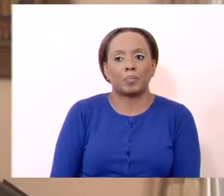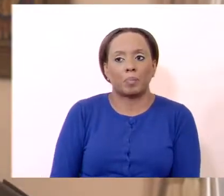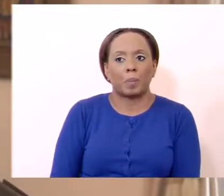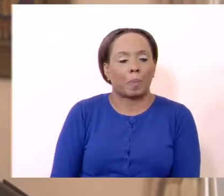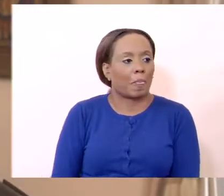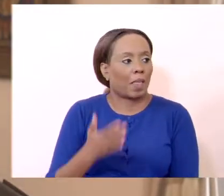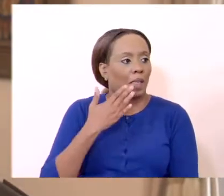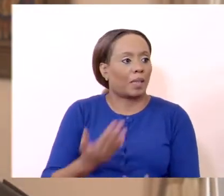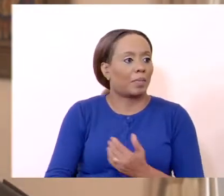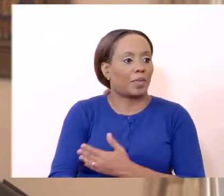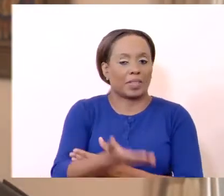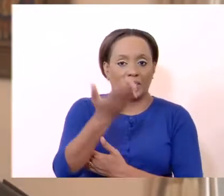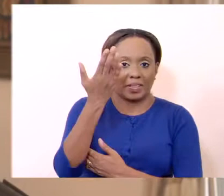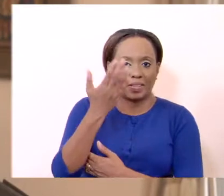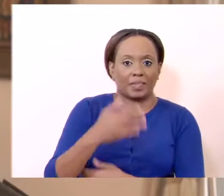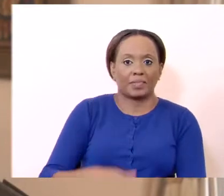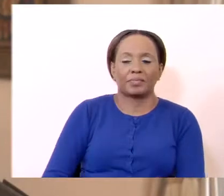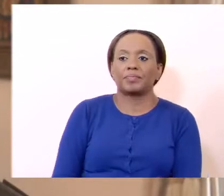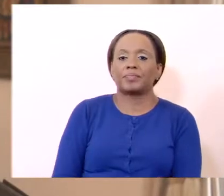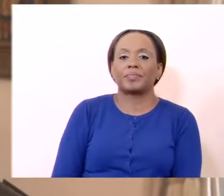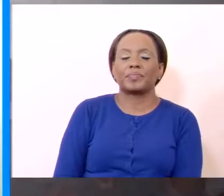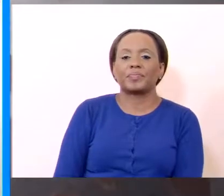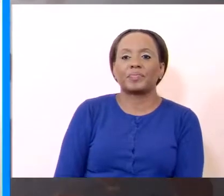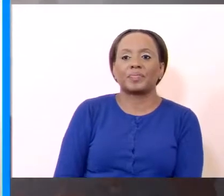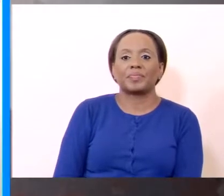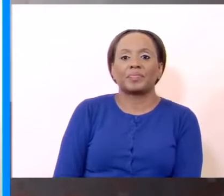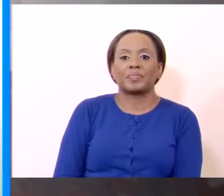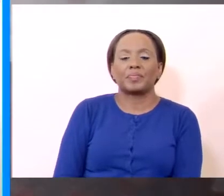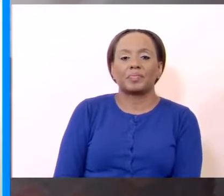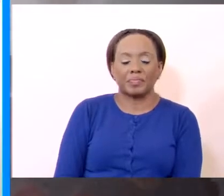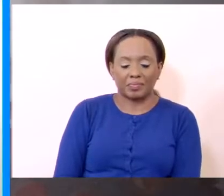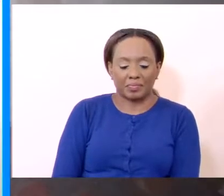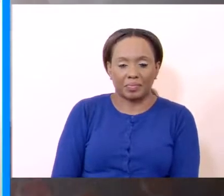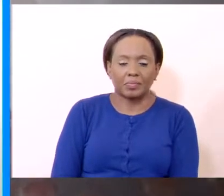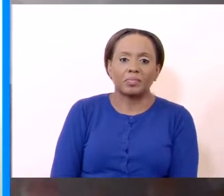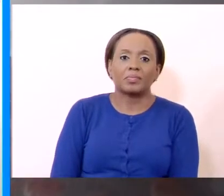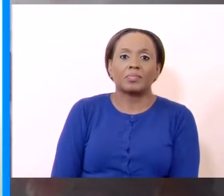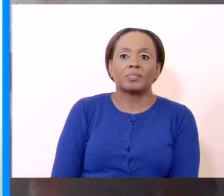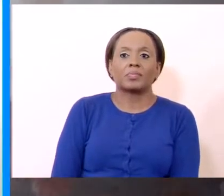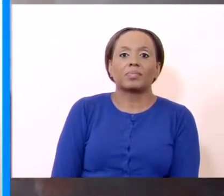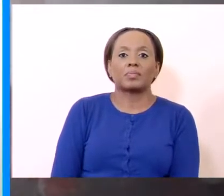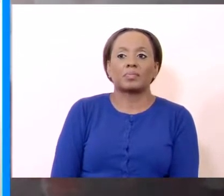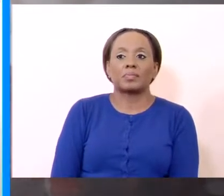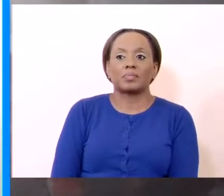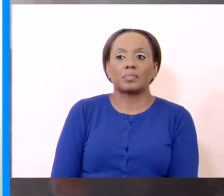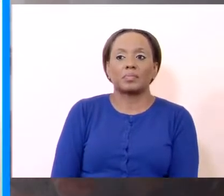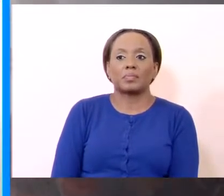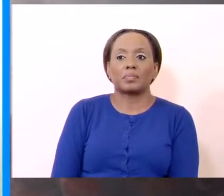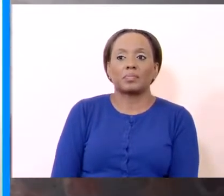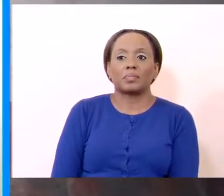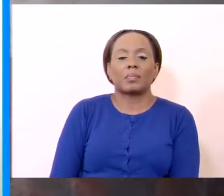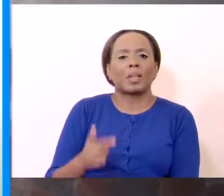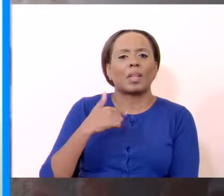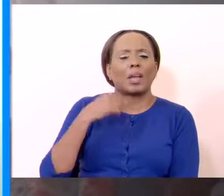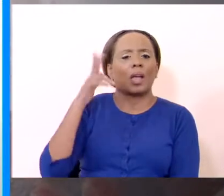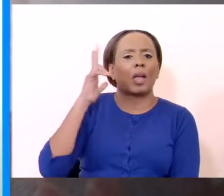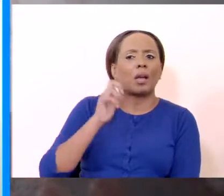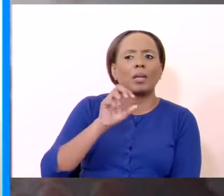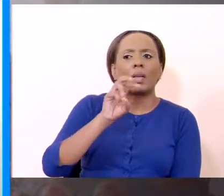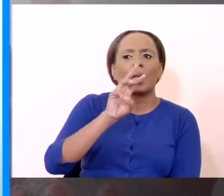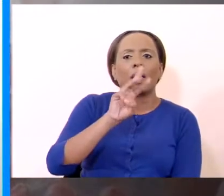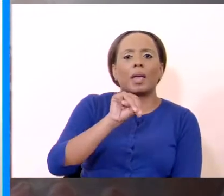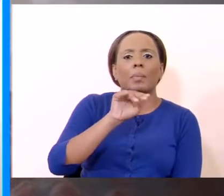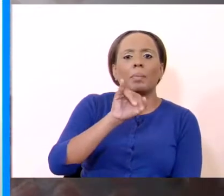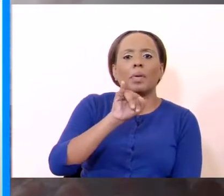Good morning to you. Okay, I'm understanding that there's also something called MISA in